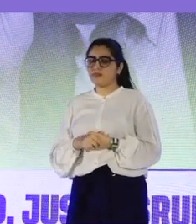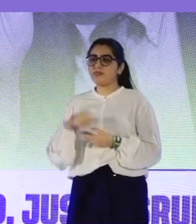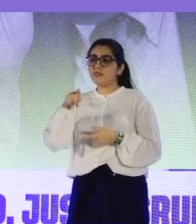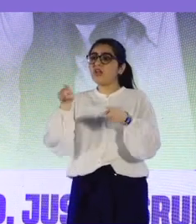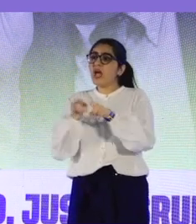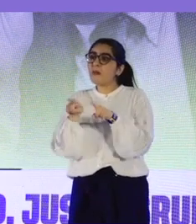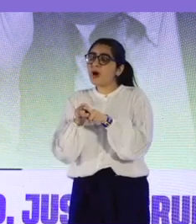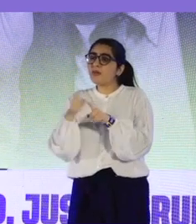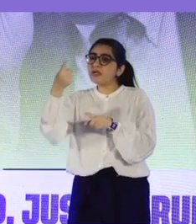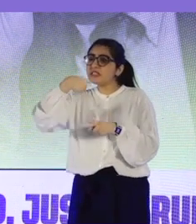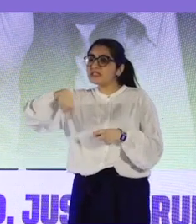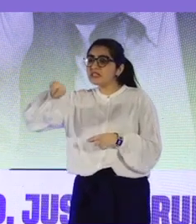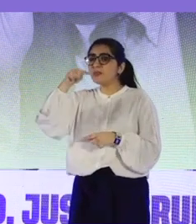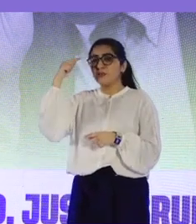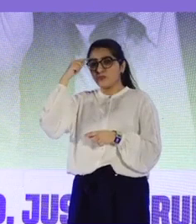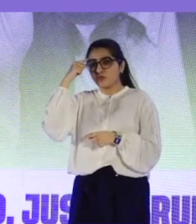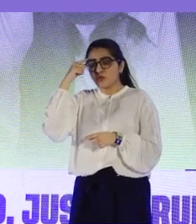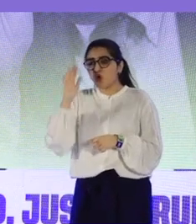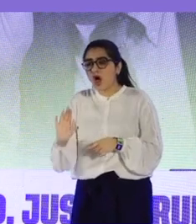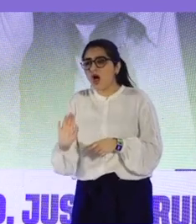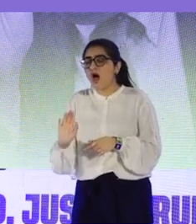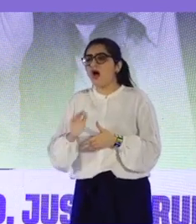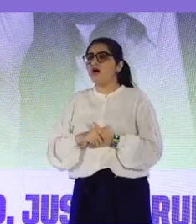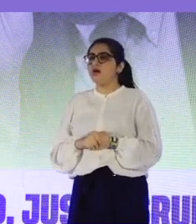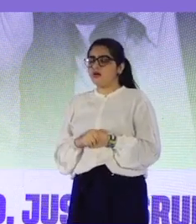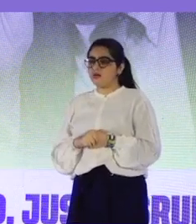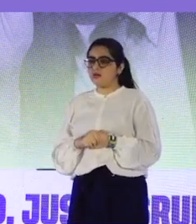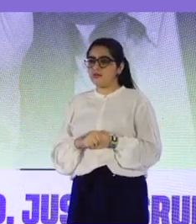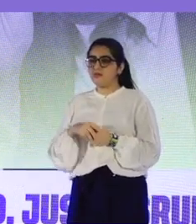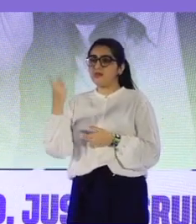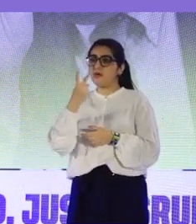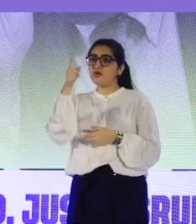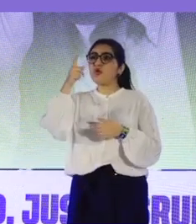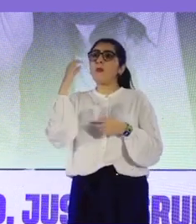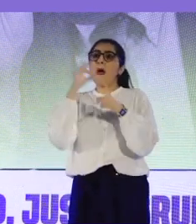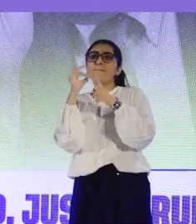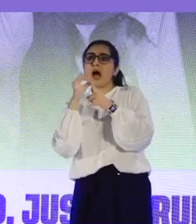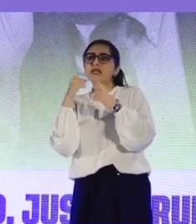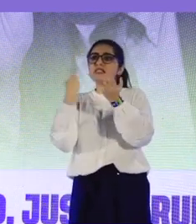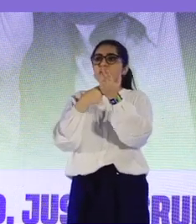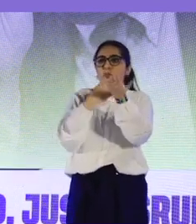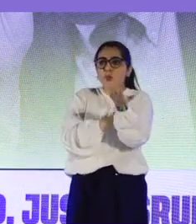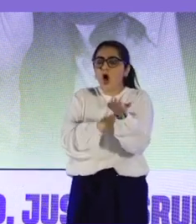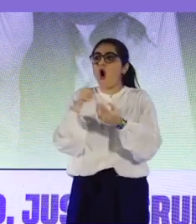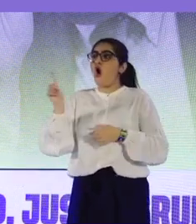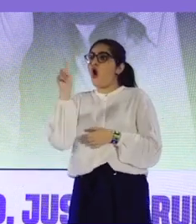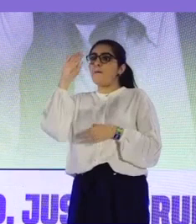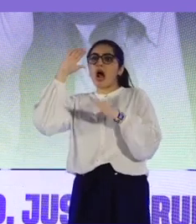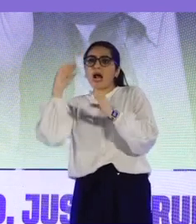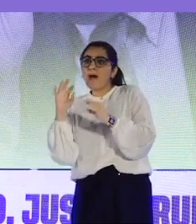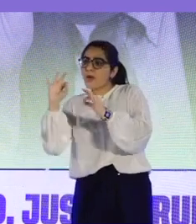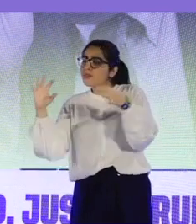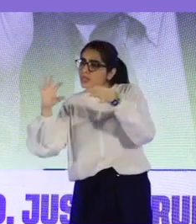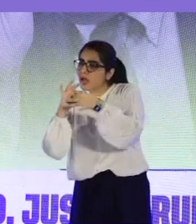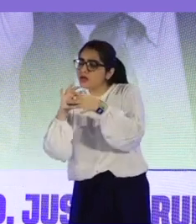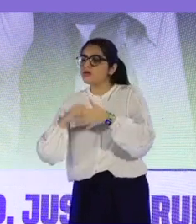of you know, a few years ago, I was the lead author of the Human Development Report for Pakistan, which was on young people in Pakistan. So we